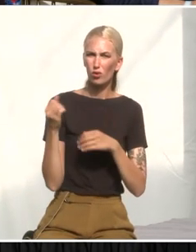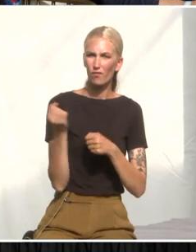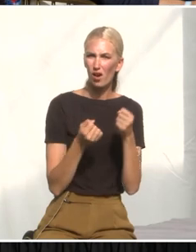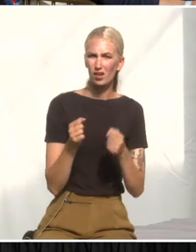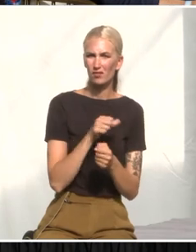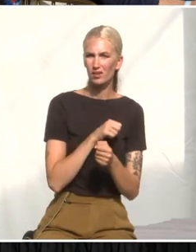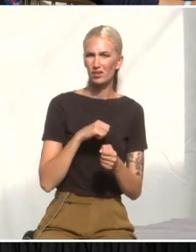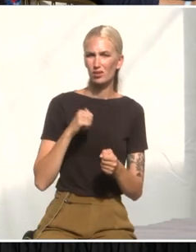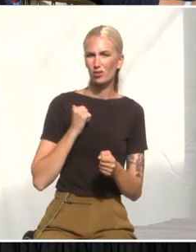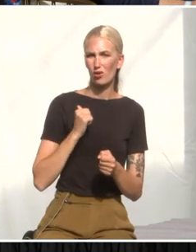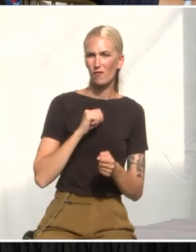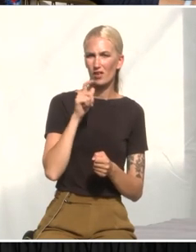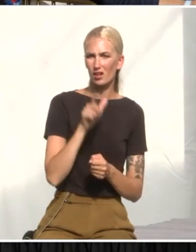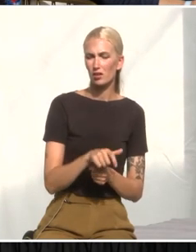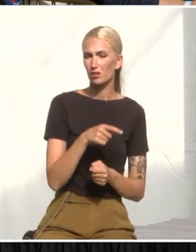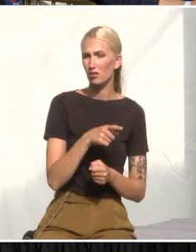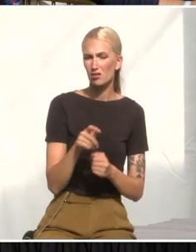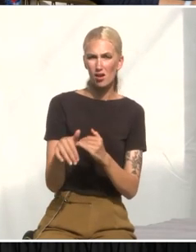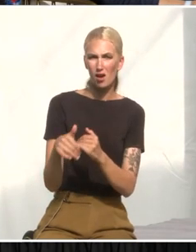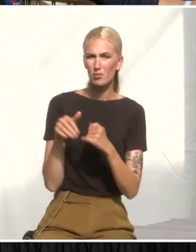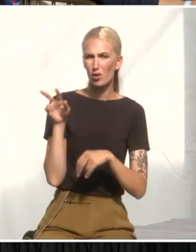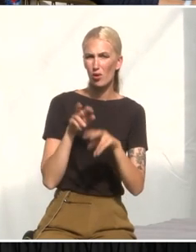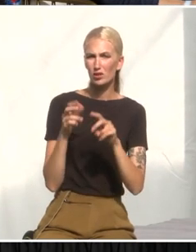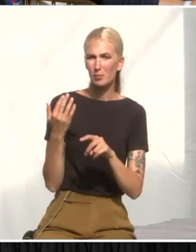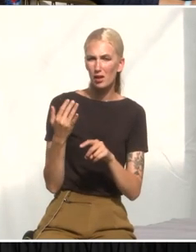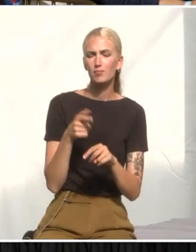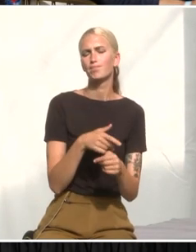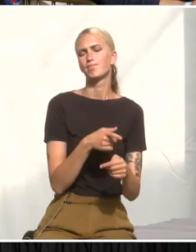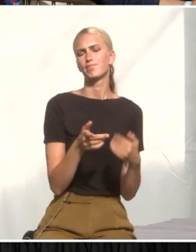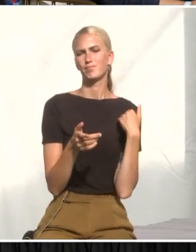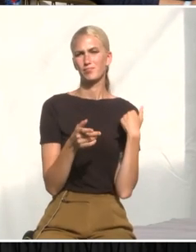one situation where they seek help is when they come to us and they say that